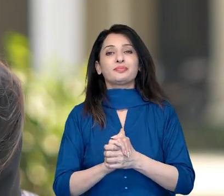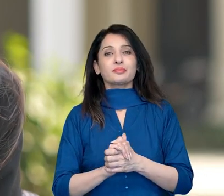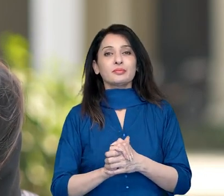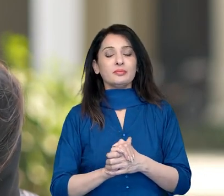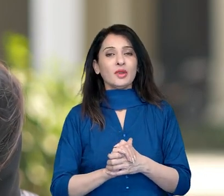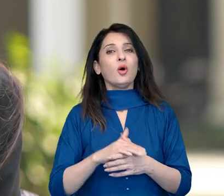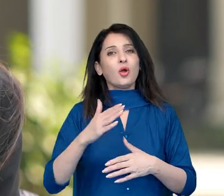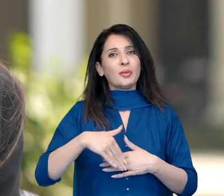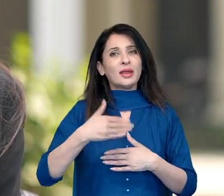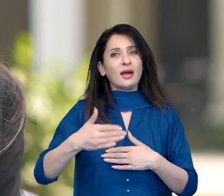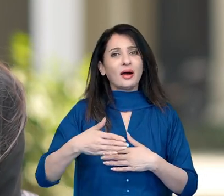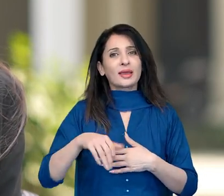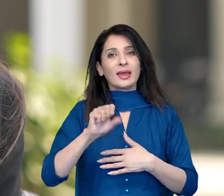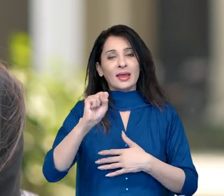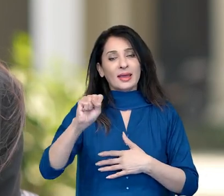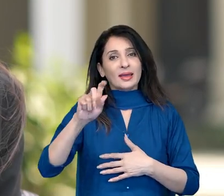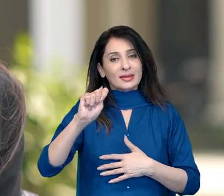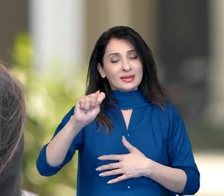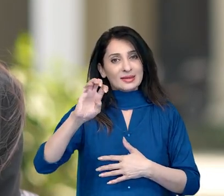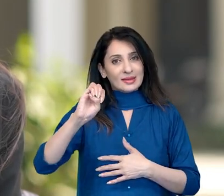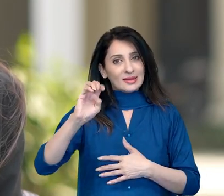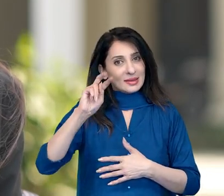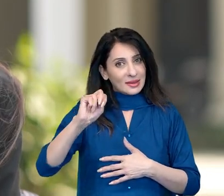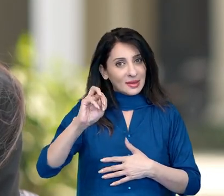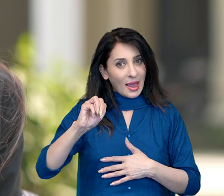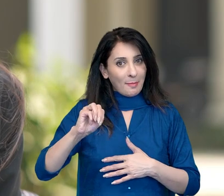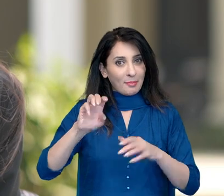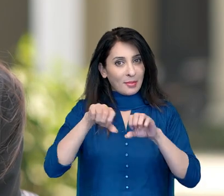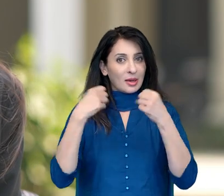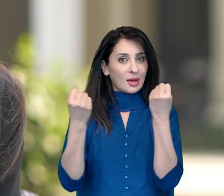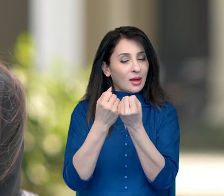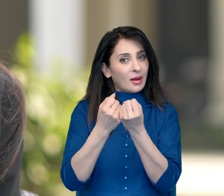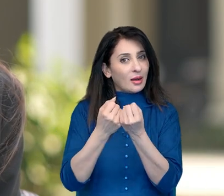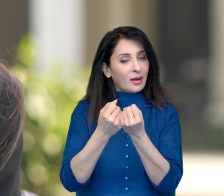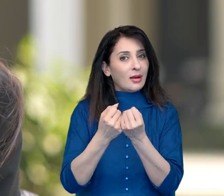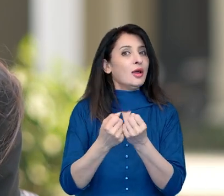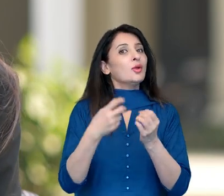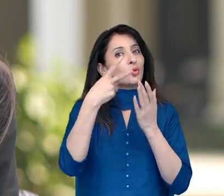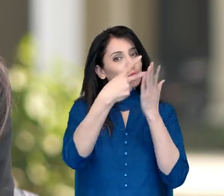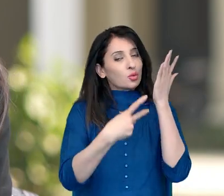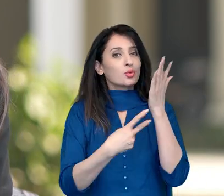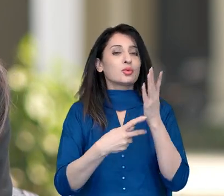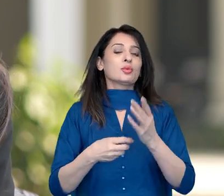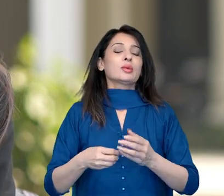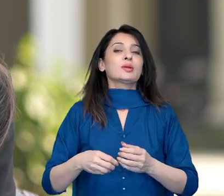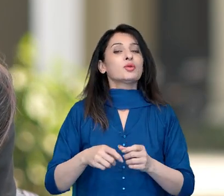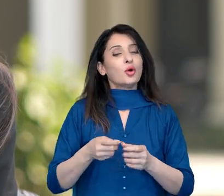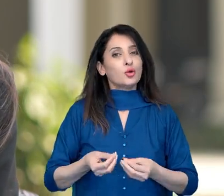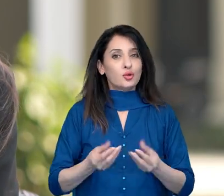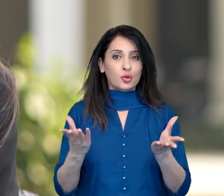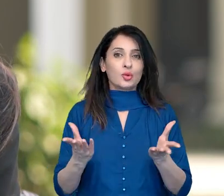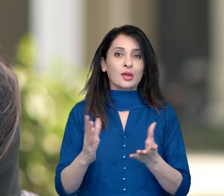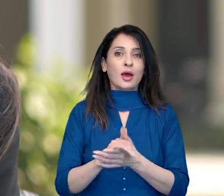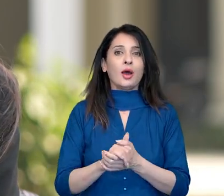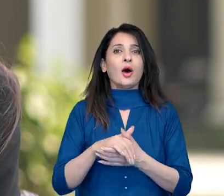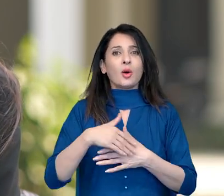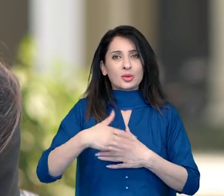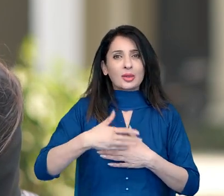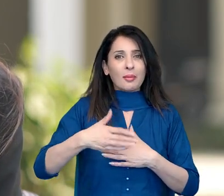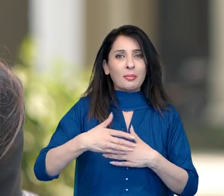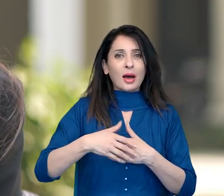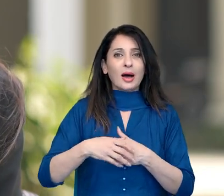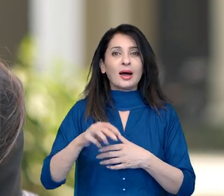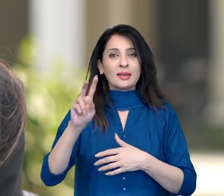STEM. I remember participating in an online workshop on the James Webb Space Telescope. And I